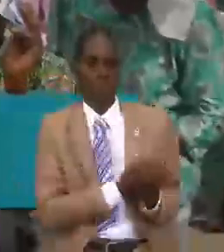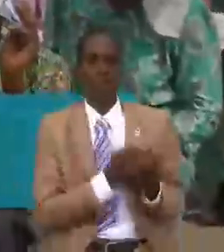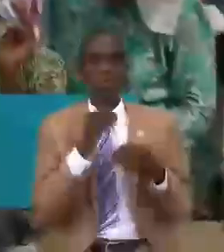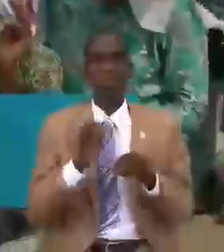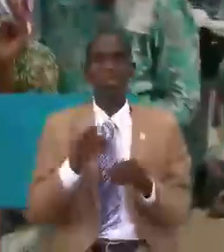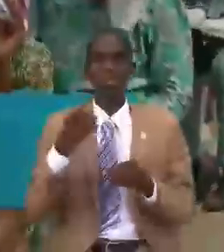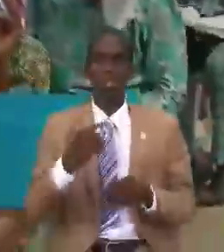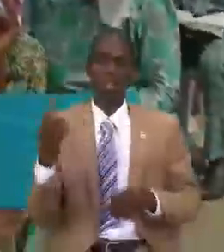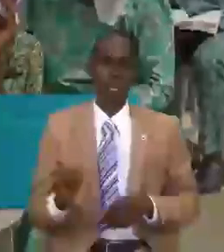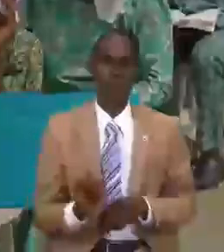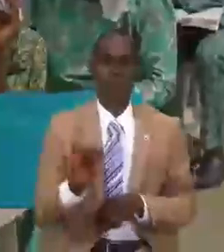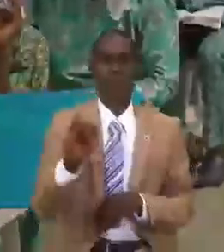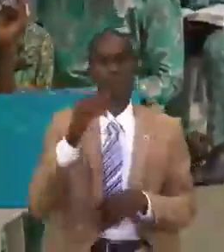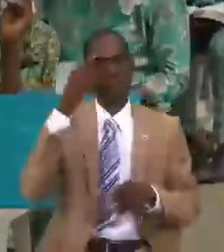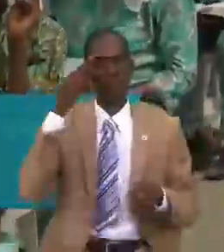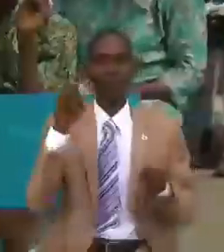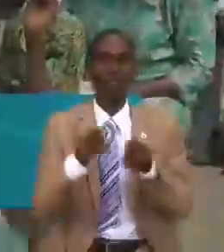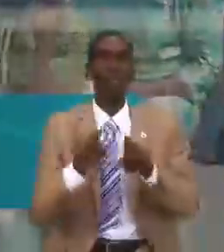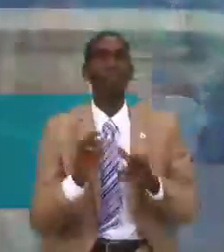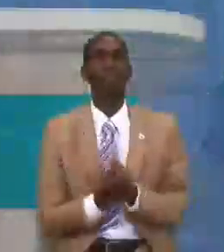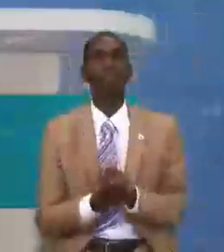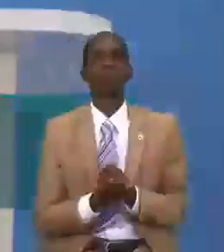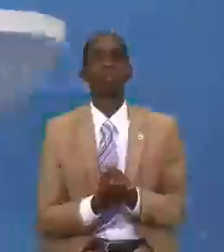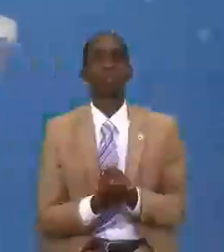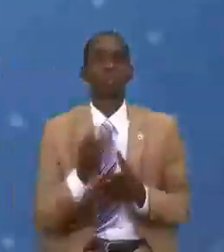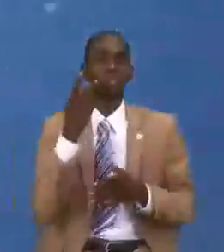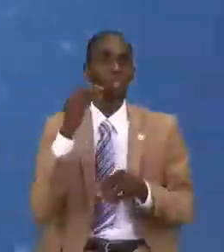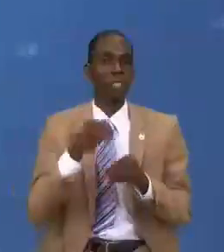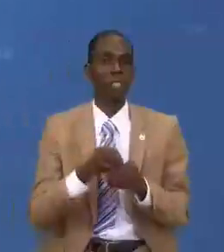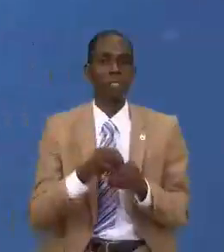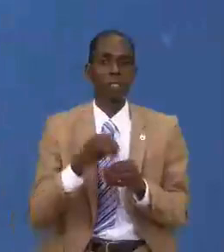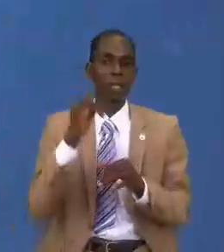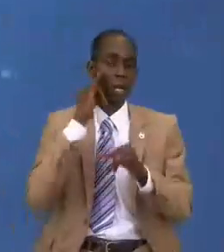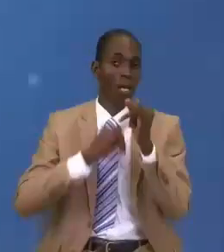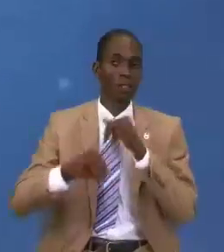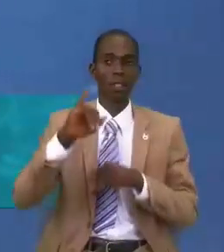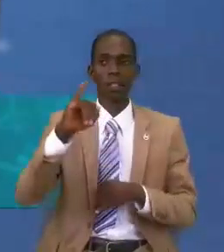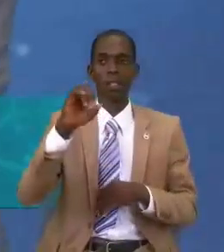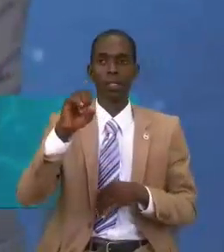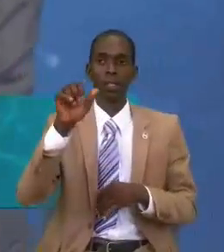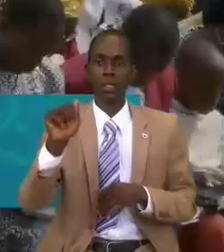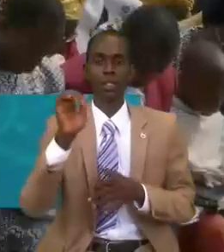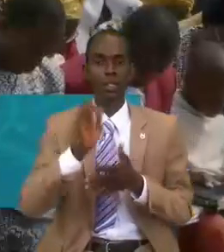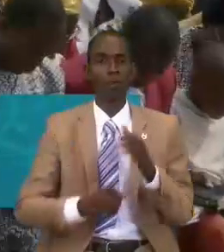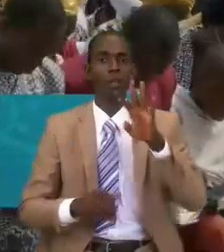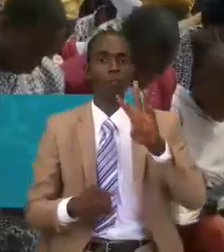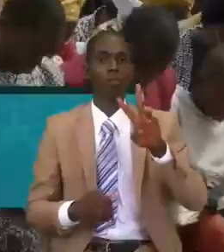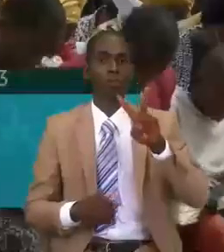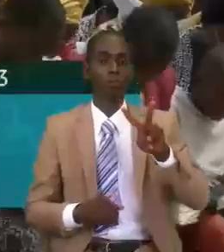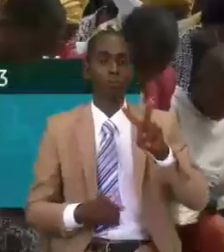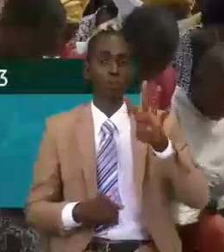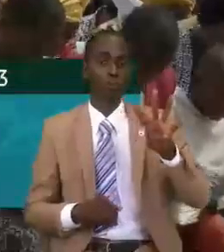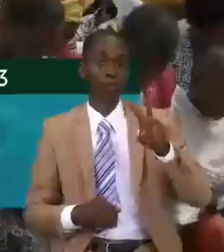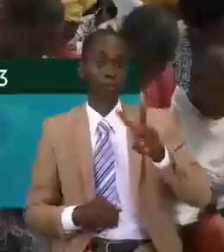We're looking at Isaiah chapter 42, and I'm reading here from verse 8.